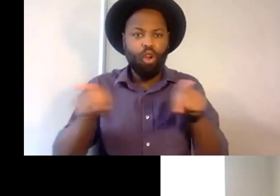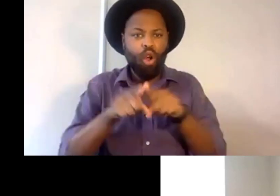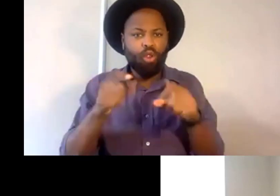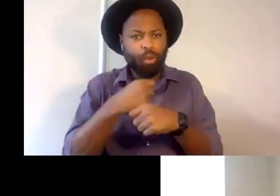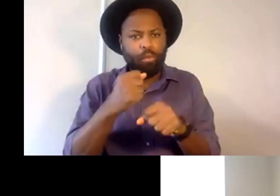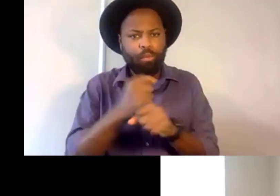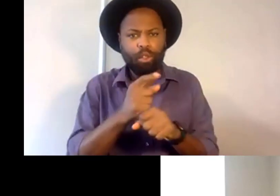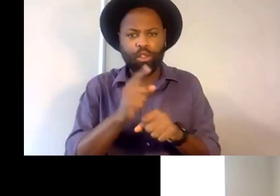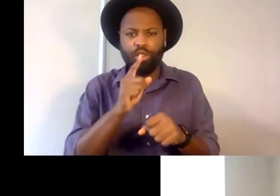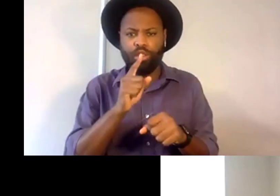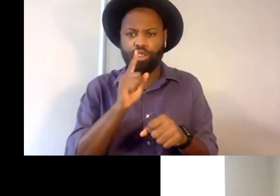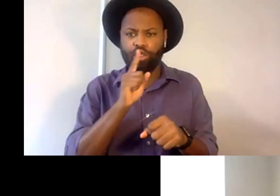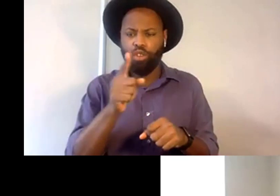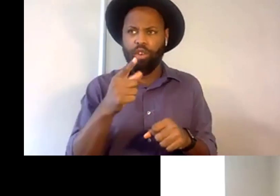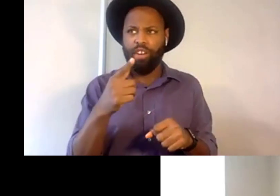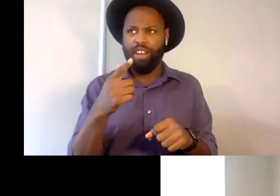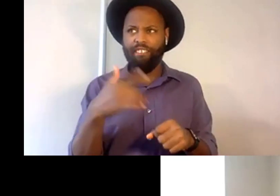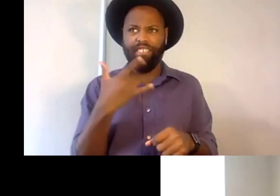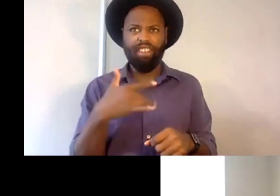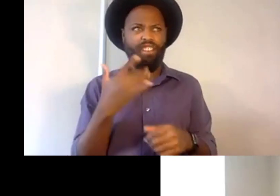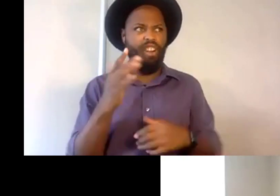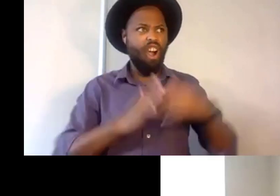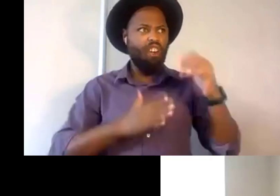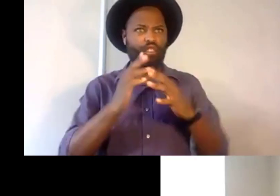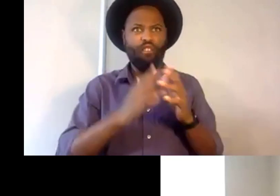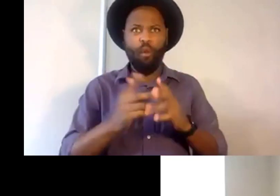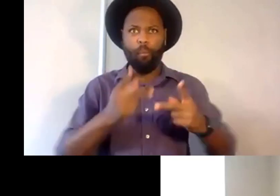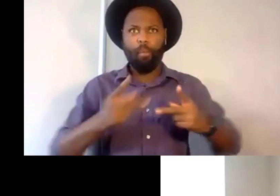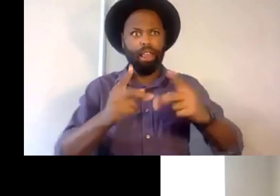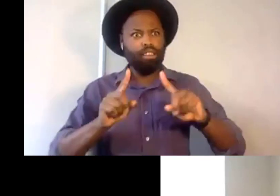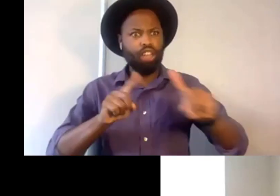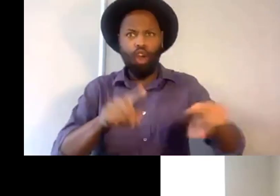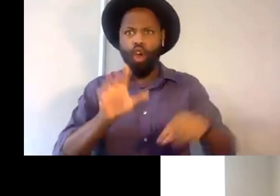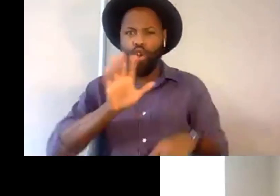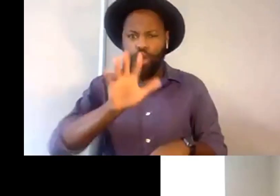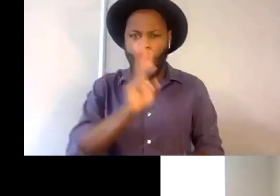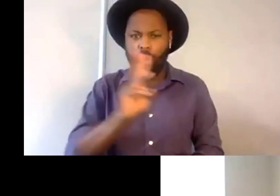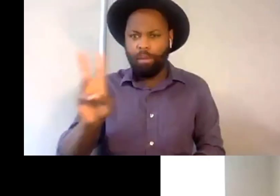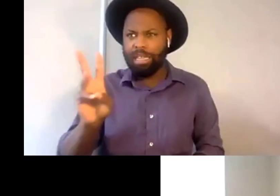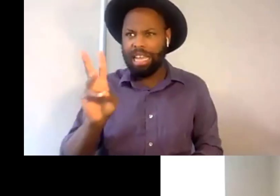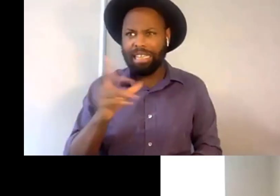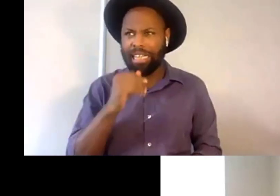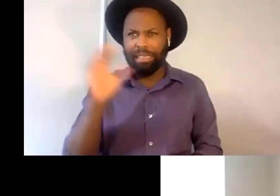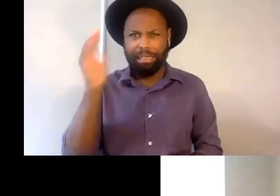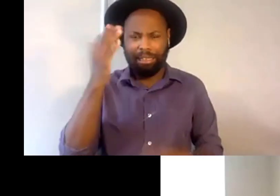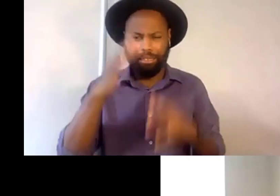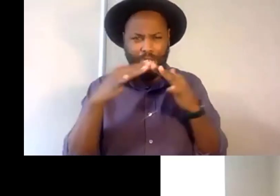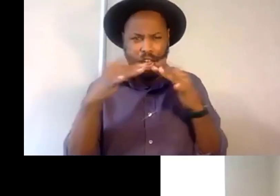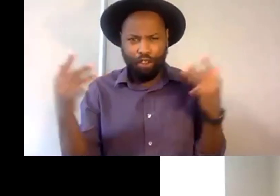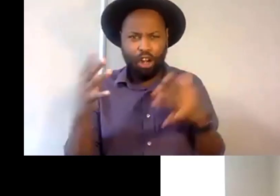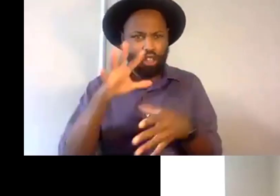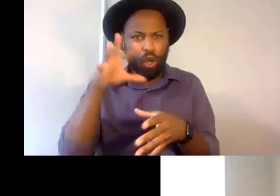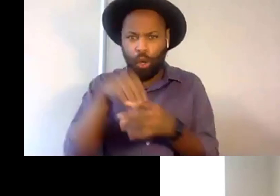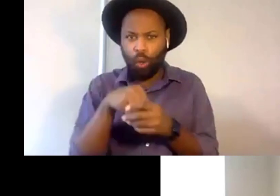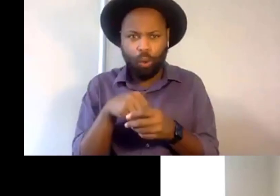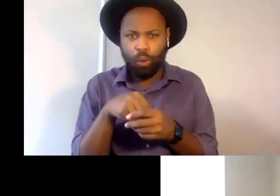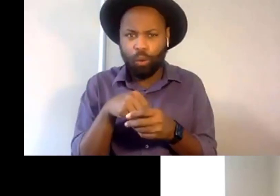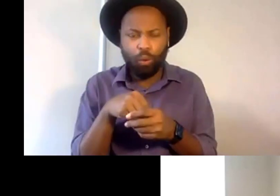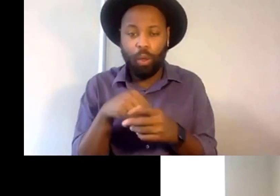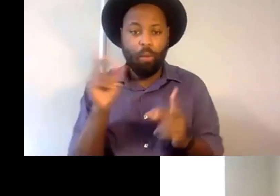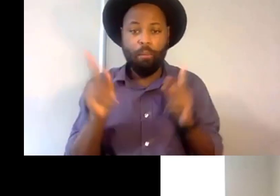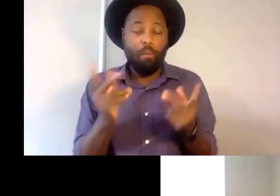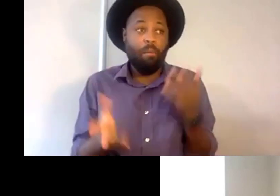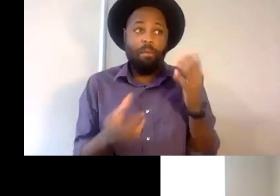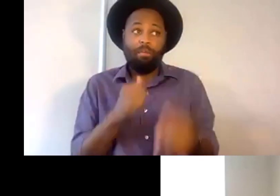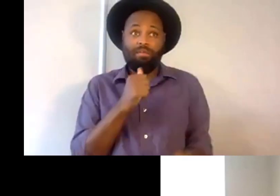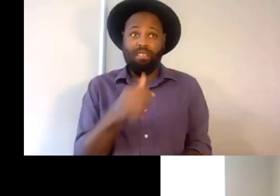like a place to go. If you look at your website and it doesn't seem very diverse or very inclusive, then people may not even